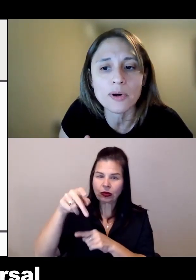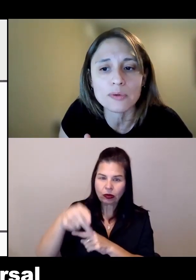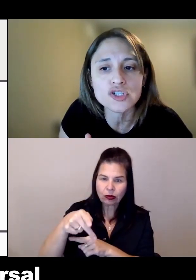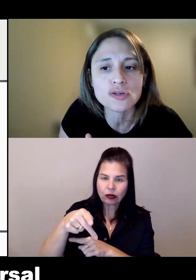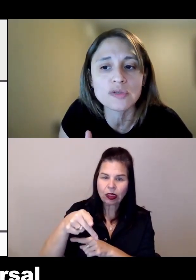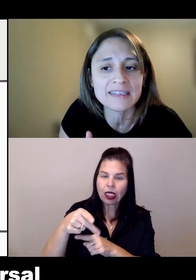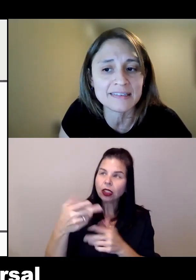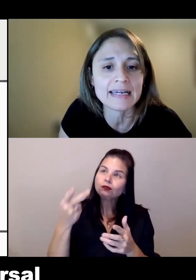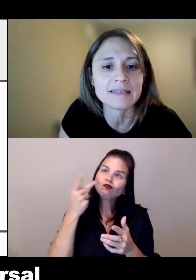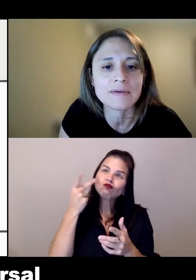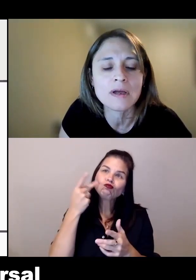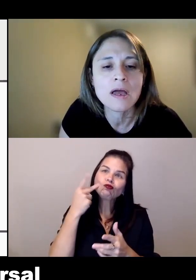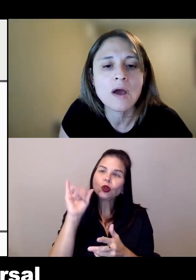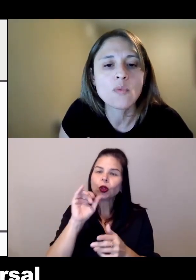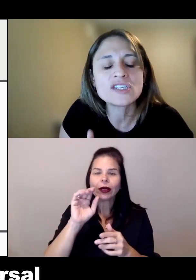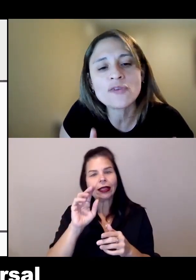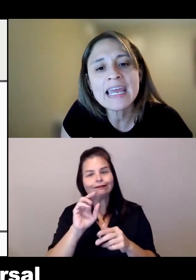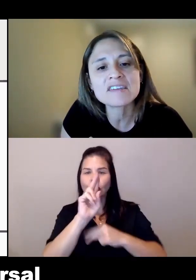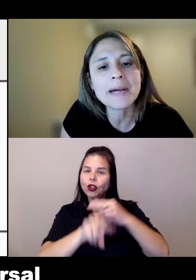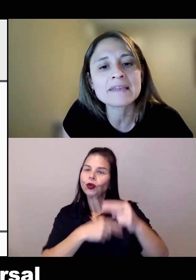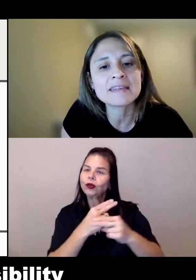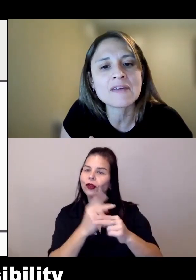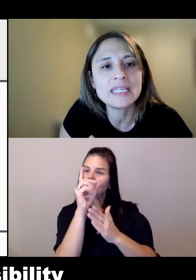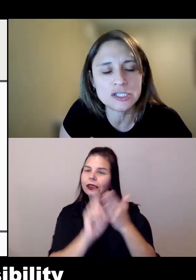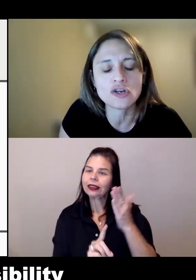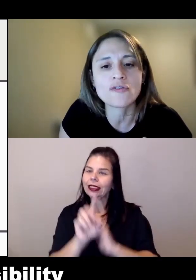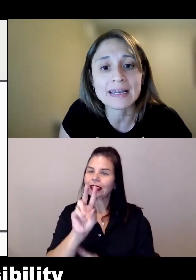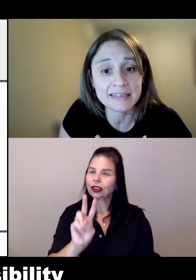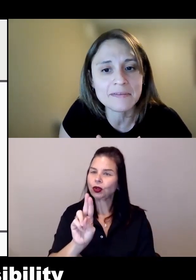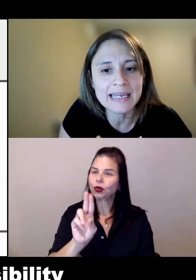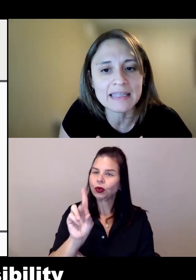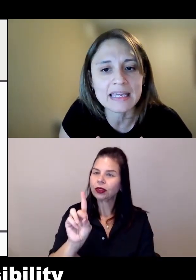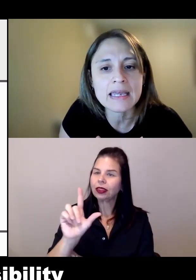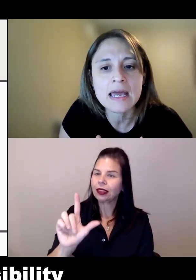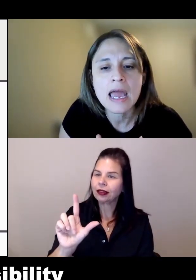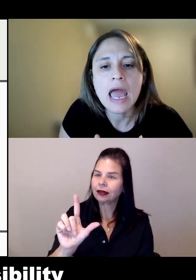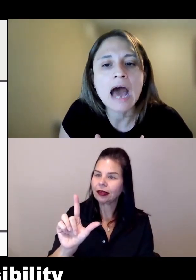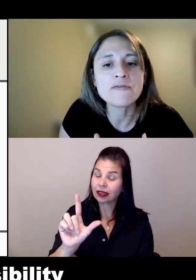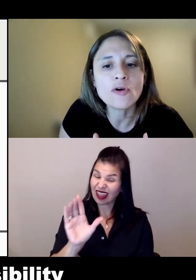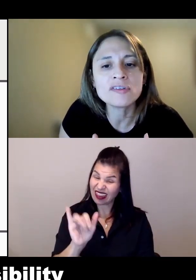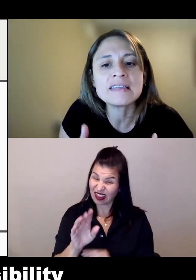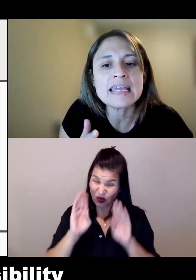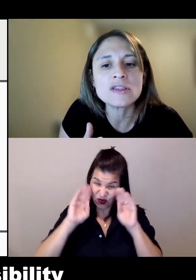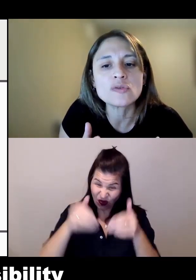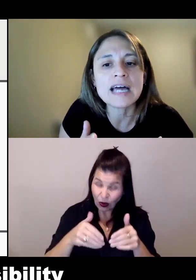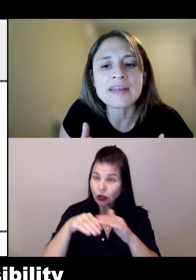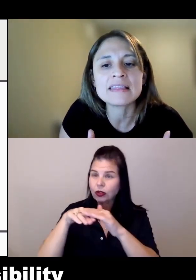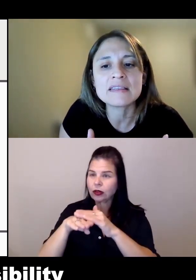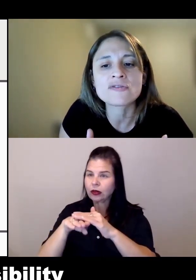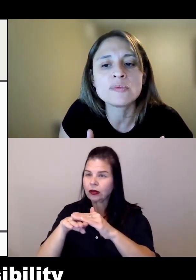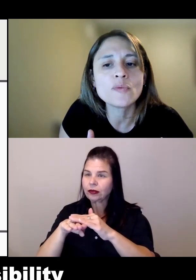universal approach to design, which really expands the definition of accessibility and folds it